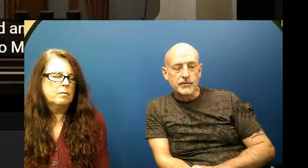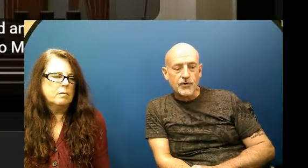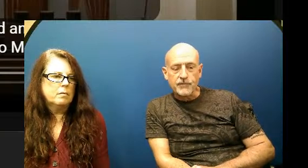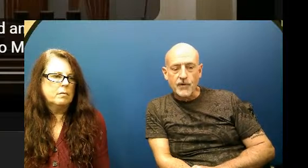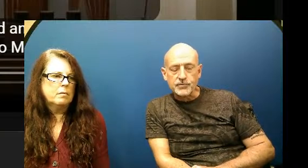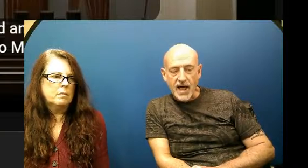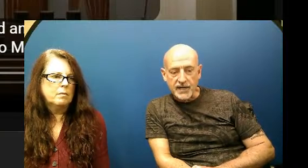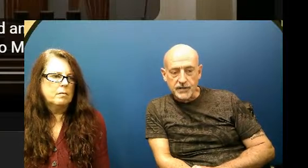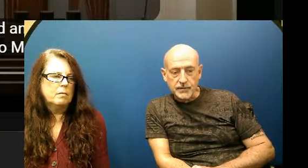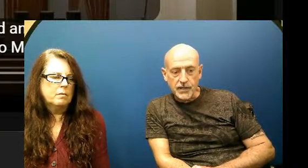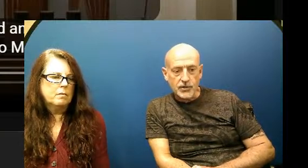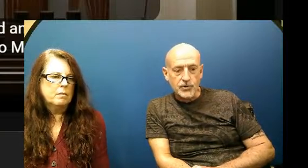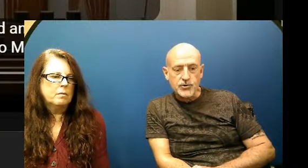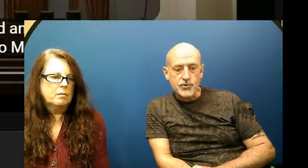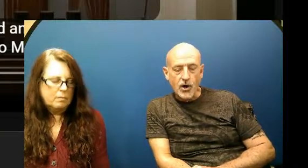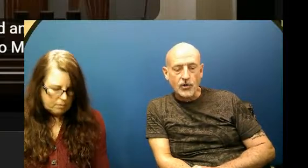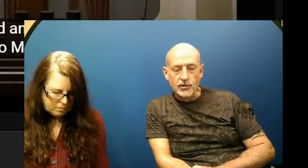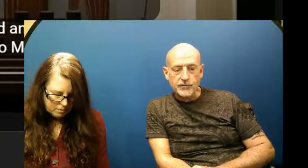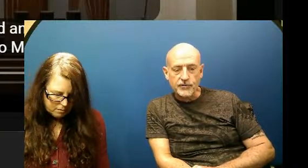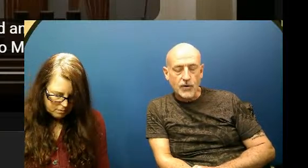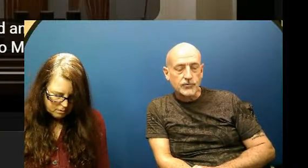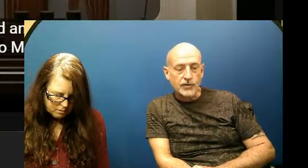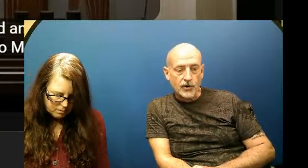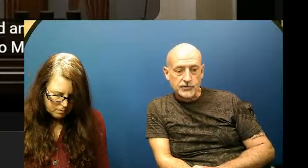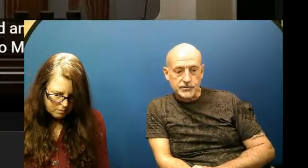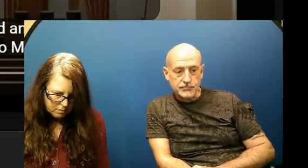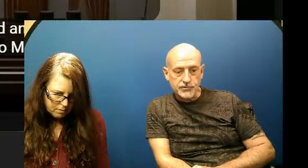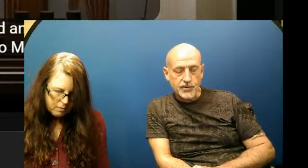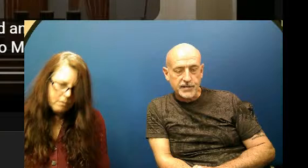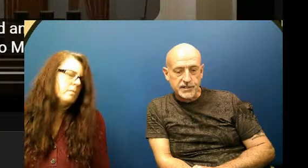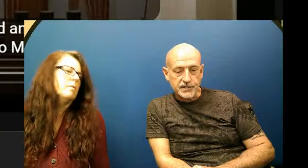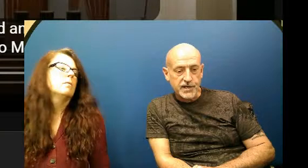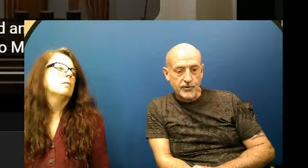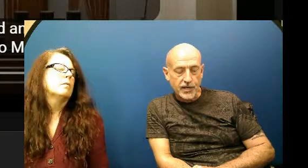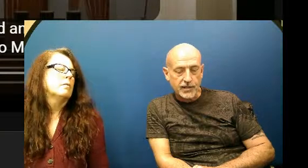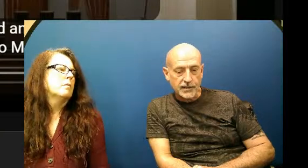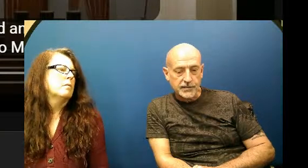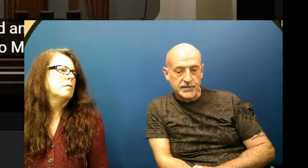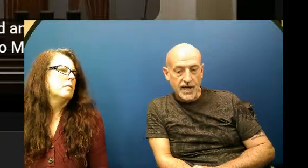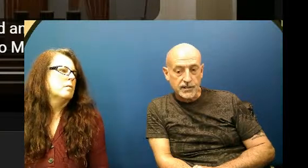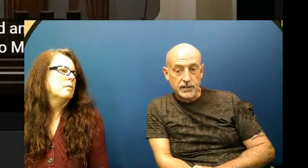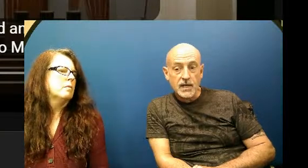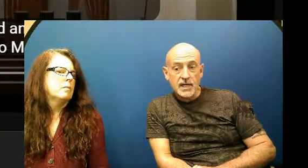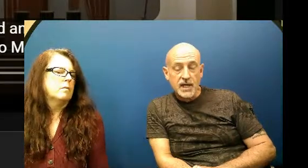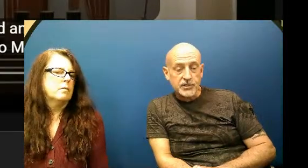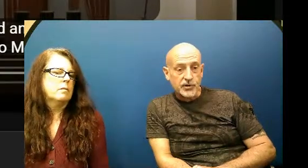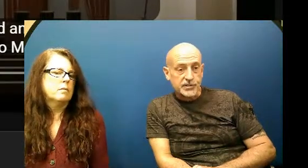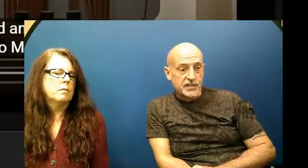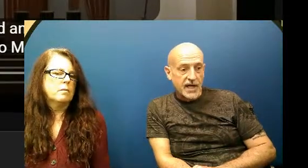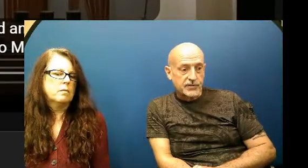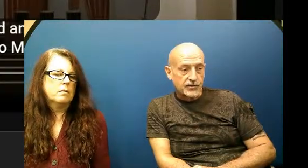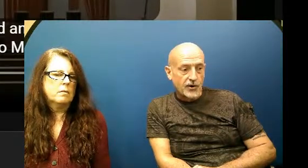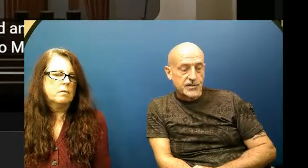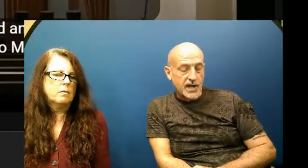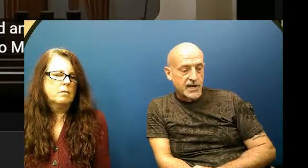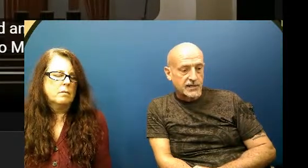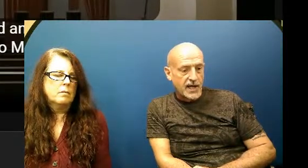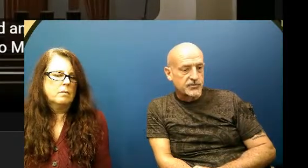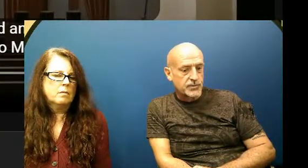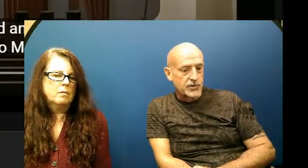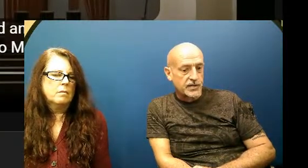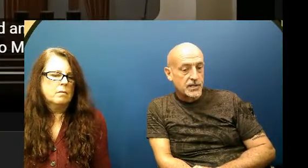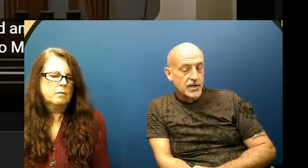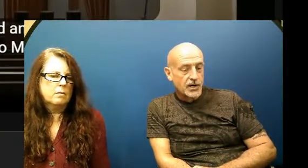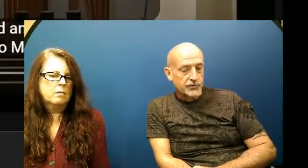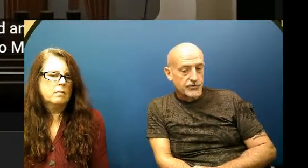give your phone data and who you call and your phone logs to AT&T, or they collect that data, and you extend that to the current day in